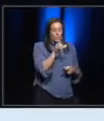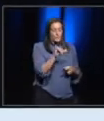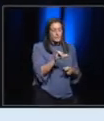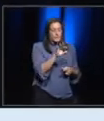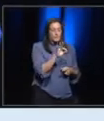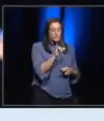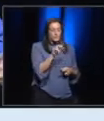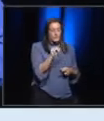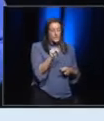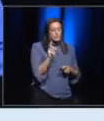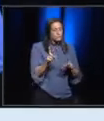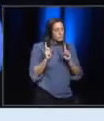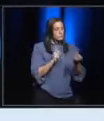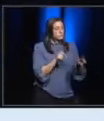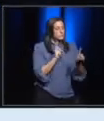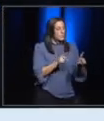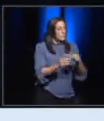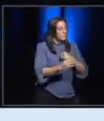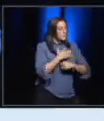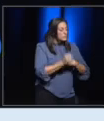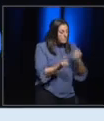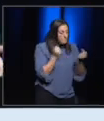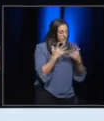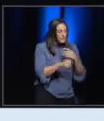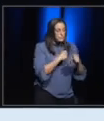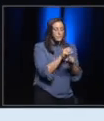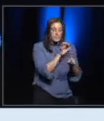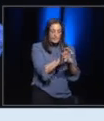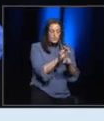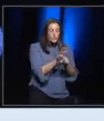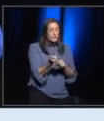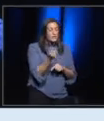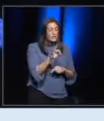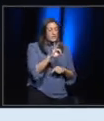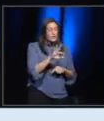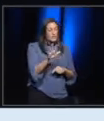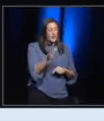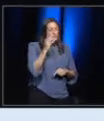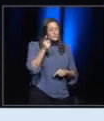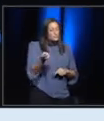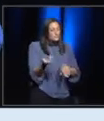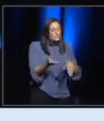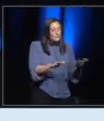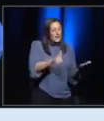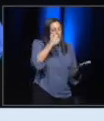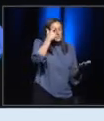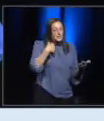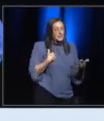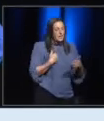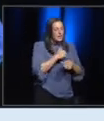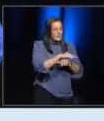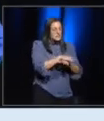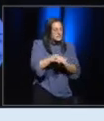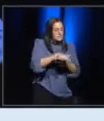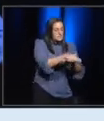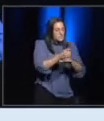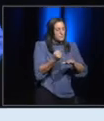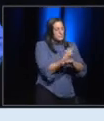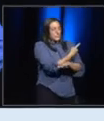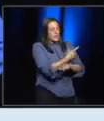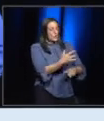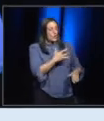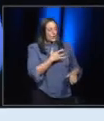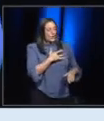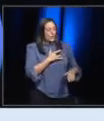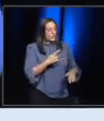for decades. She was very popular. And in 1995, she died after a stingray spine penetrated the left ventricle of her heart. It had been